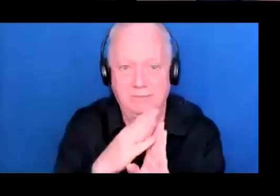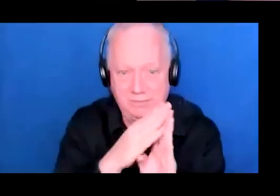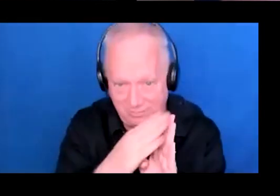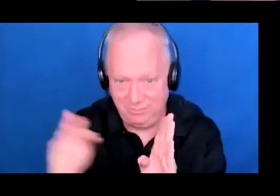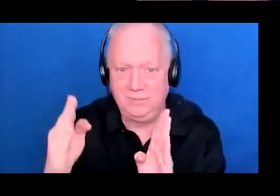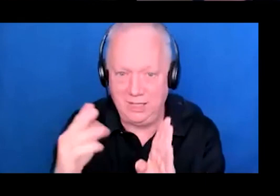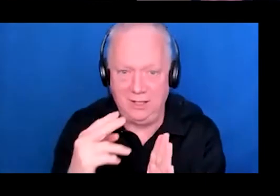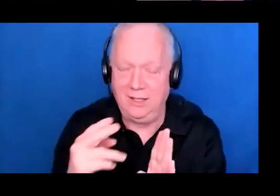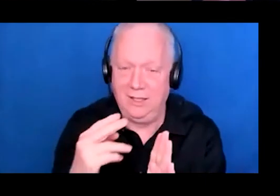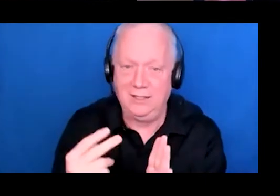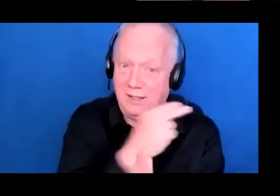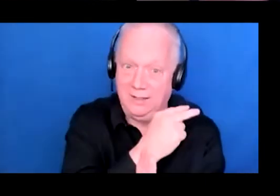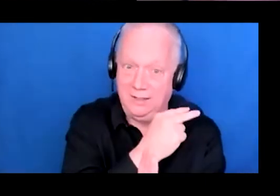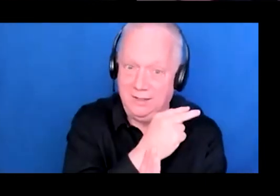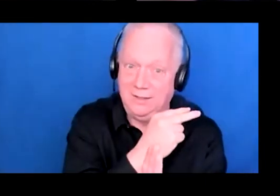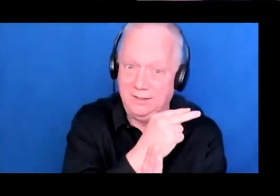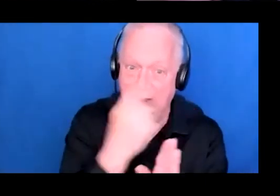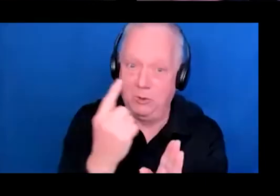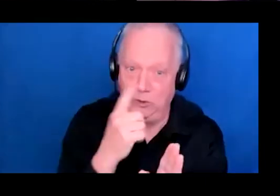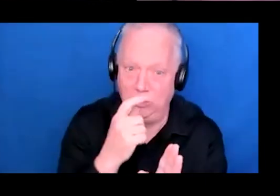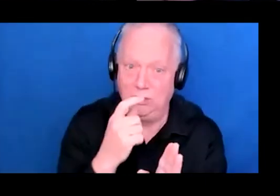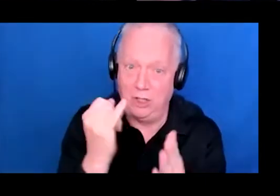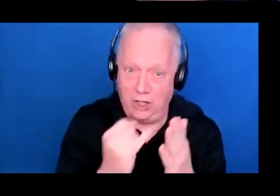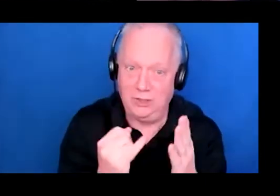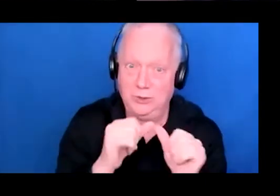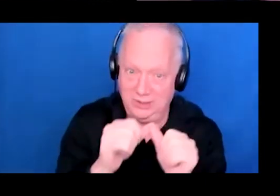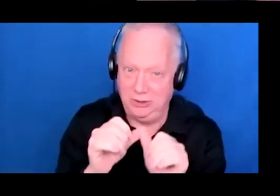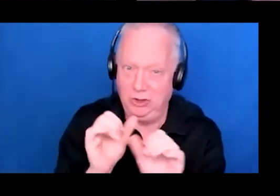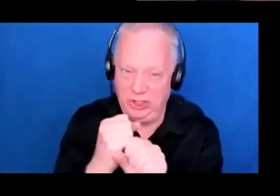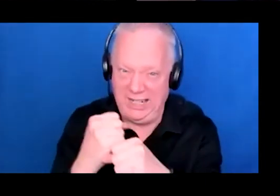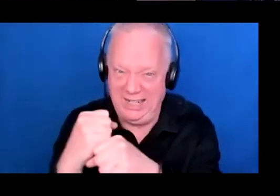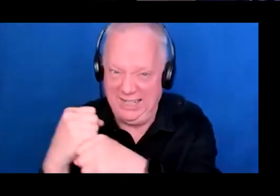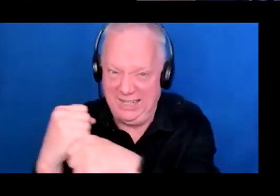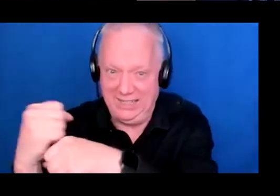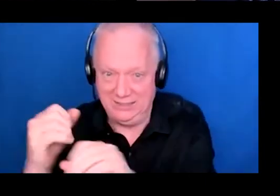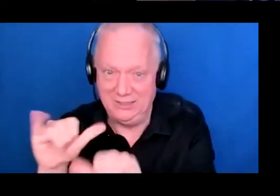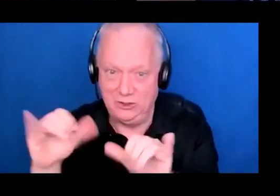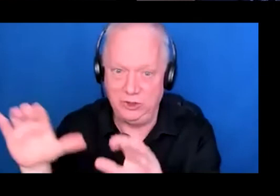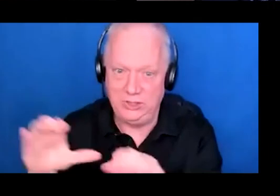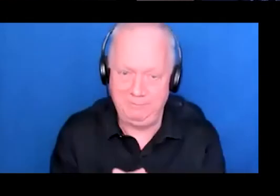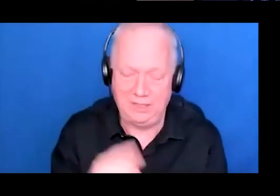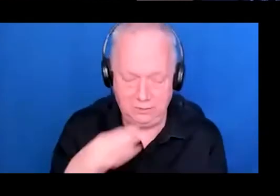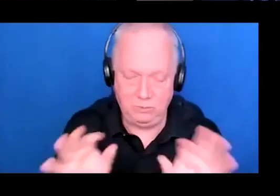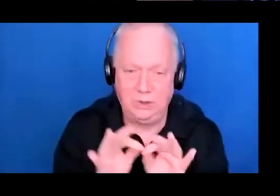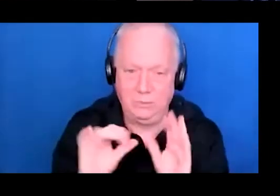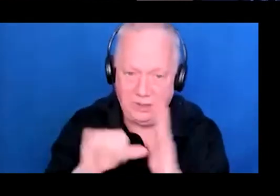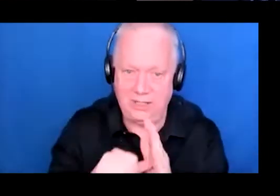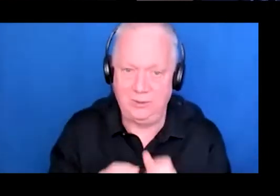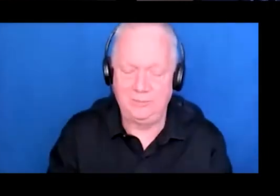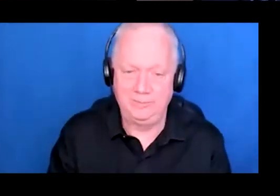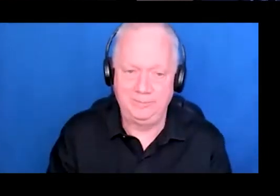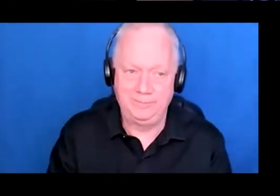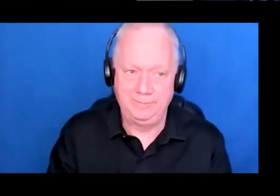into the past. No, this is a glimpse into someone who's an artist who's still creating, still doing it. So I think it's important to point that out.